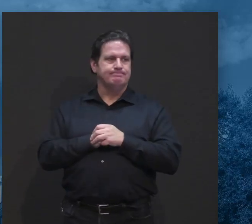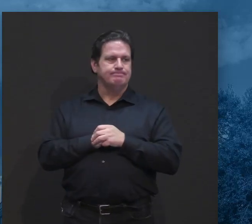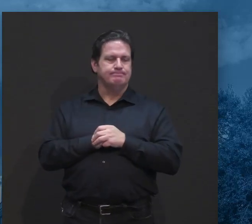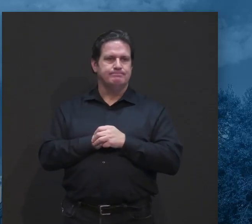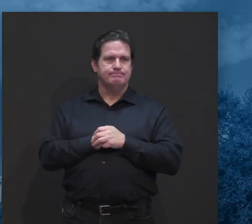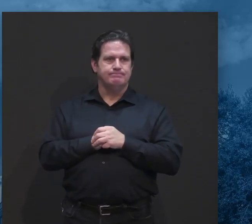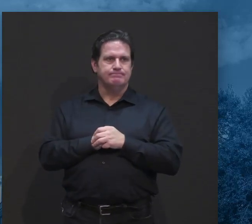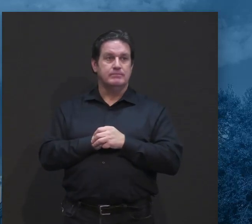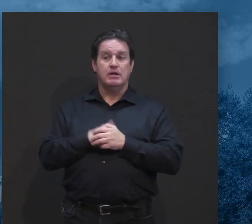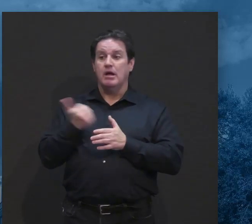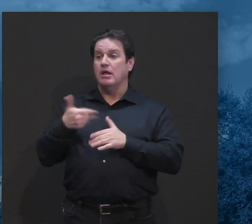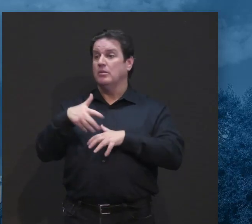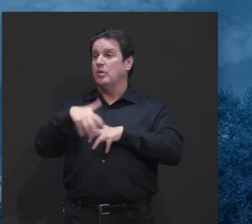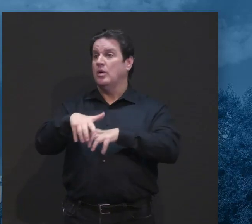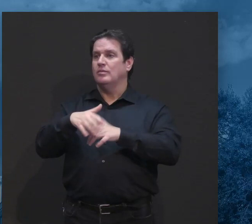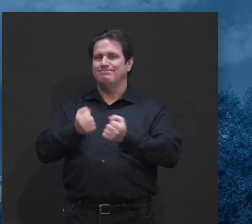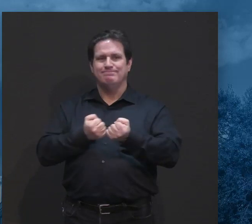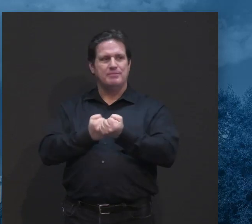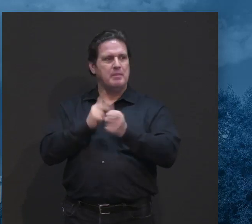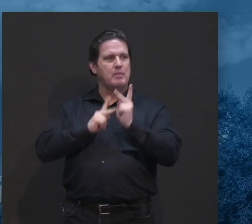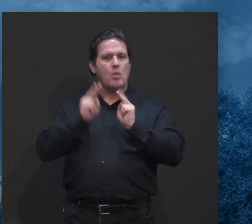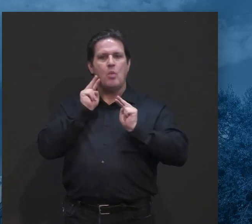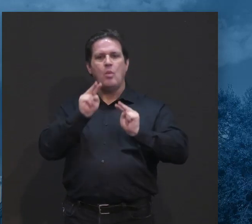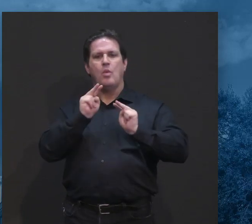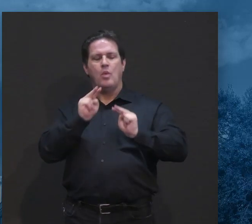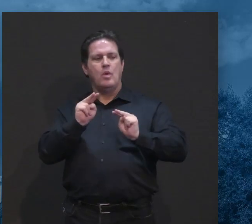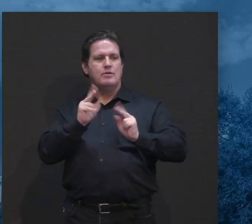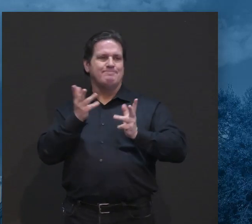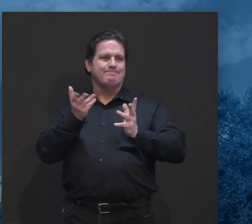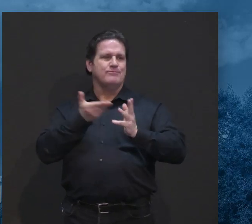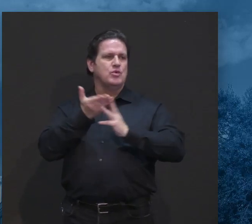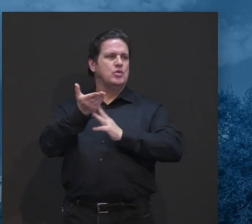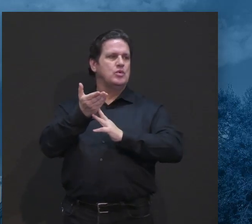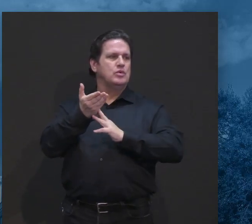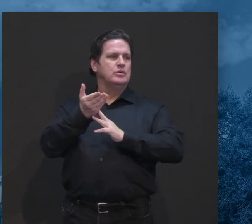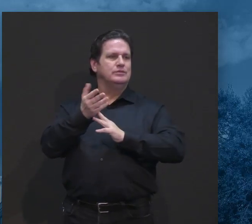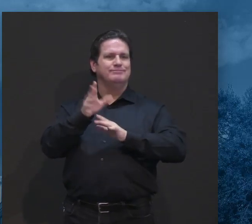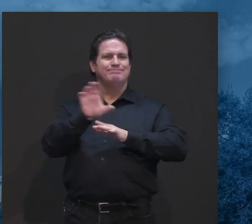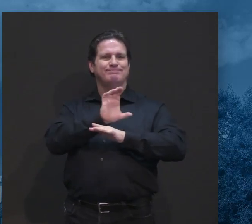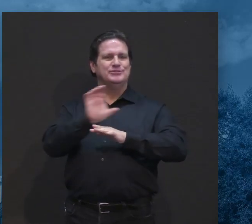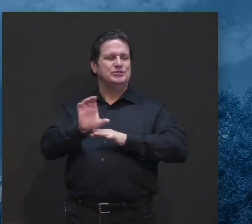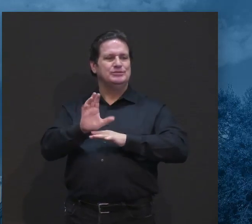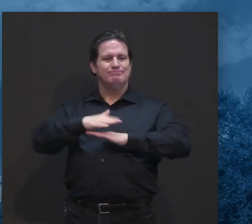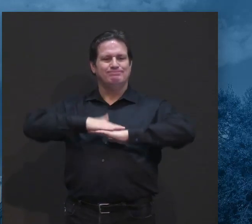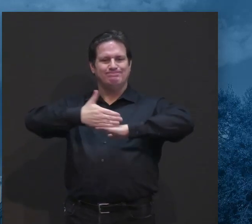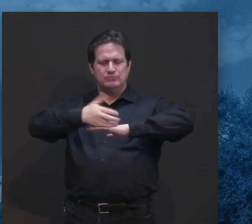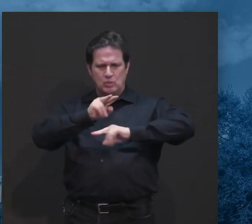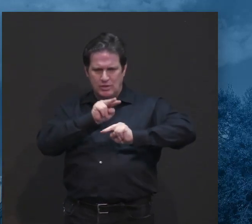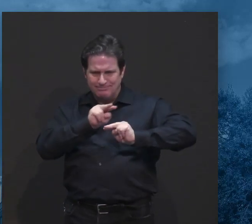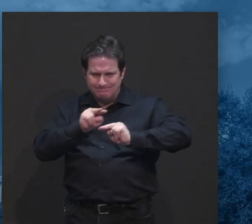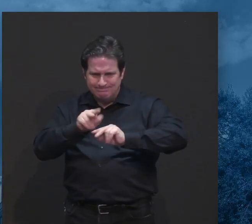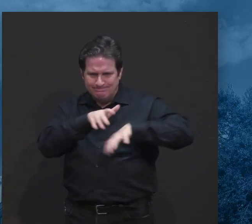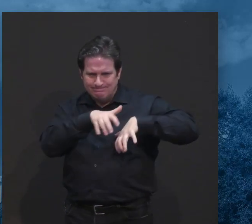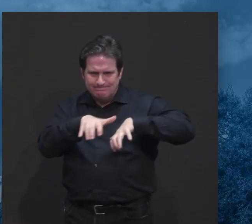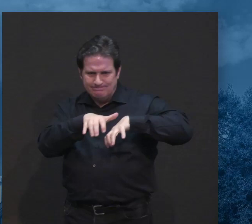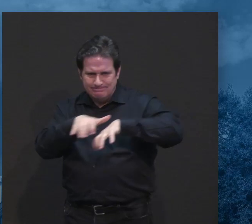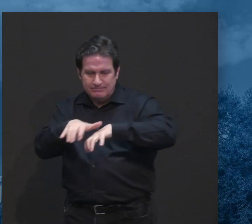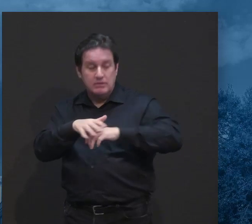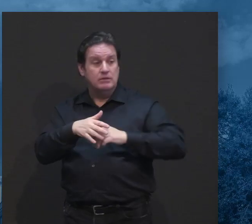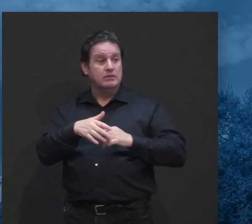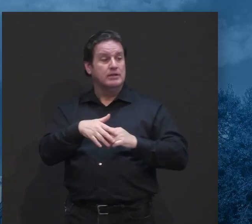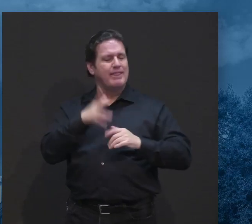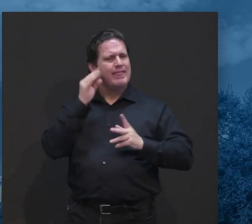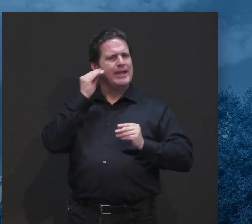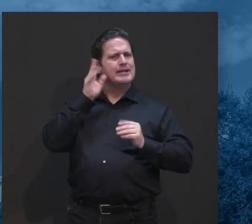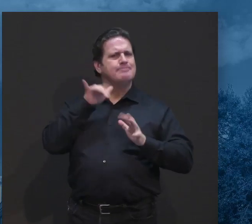really promoting people watching it through their streaming. And so for those who are thinking about these kinds of